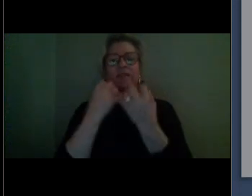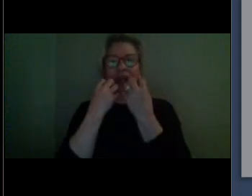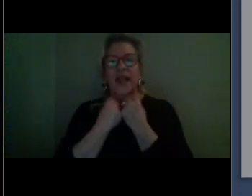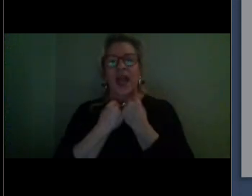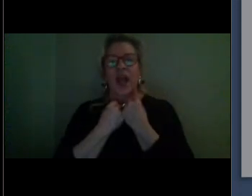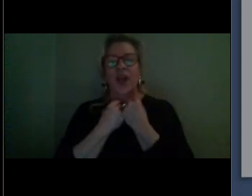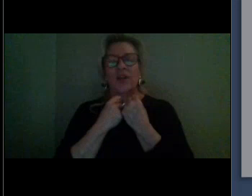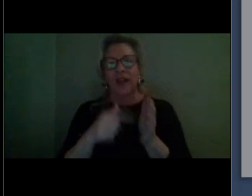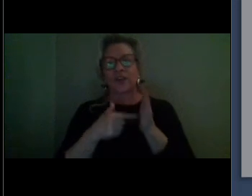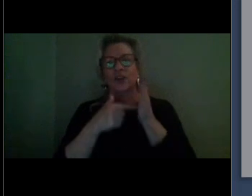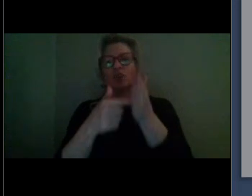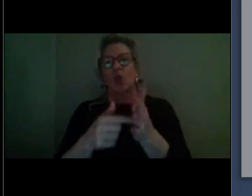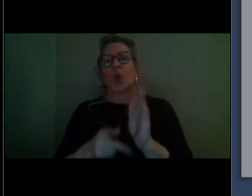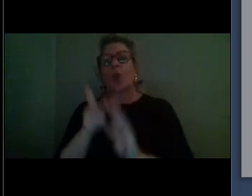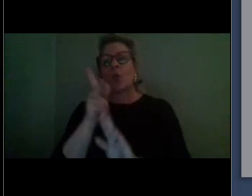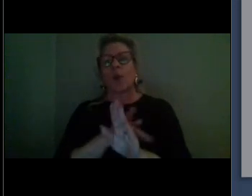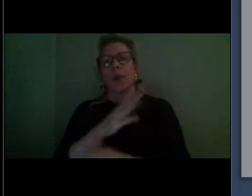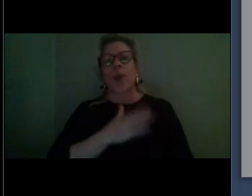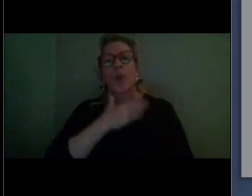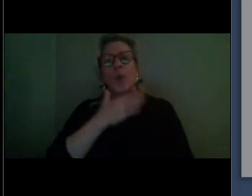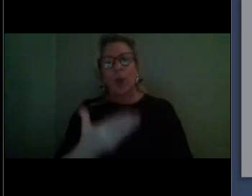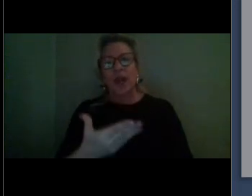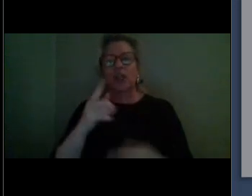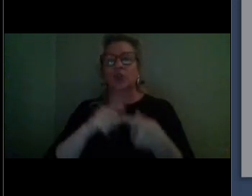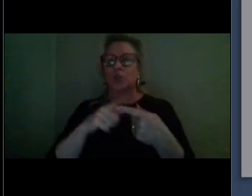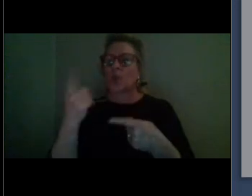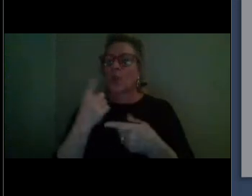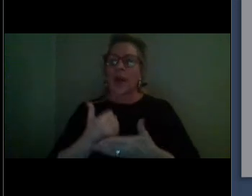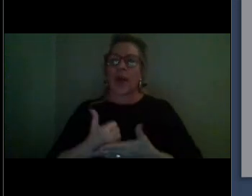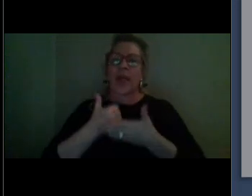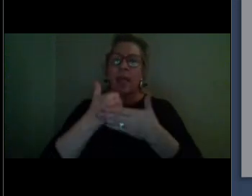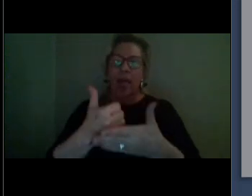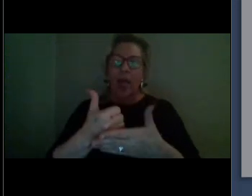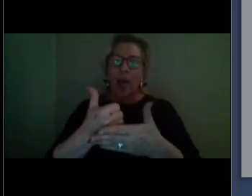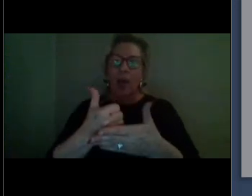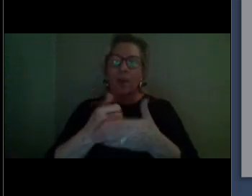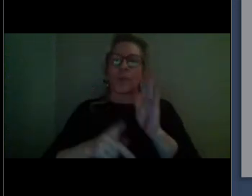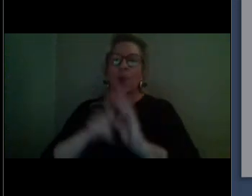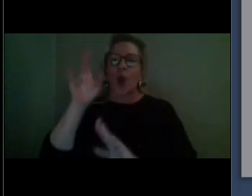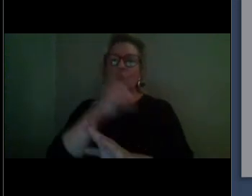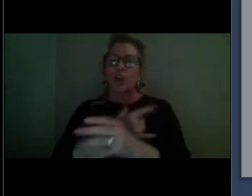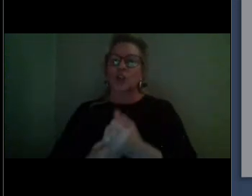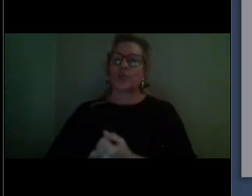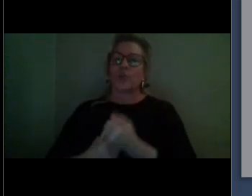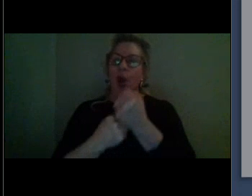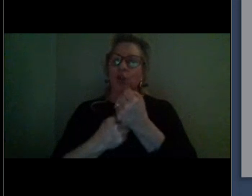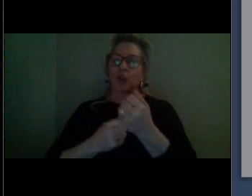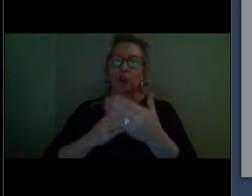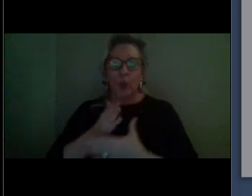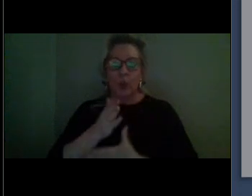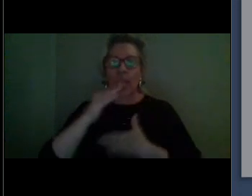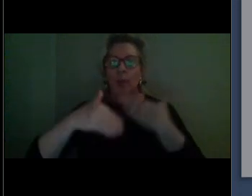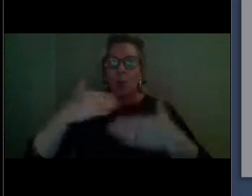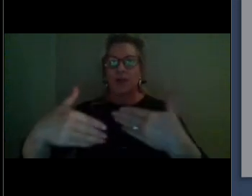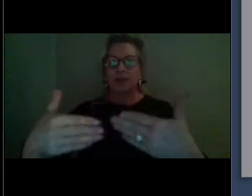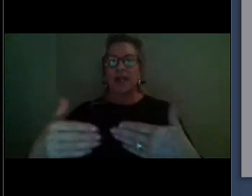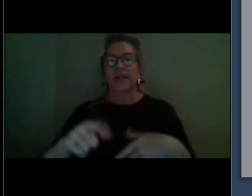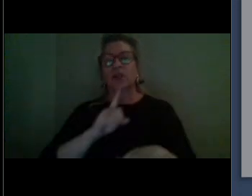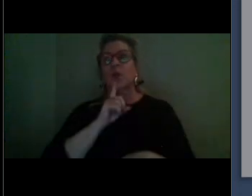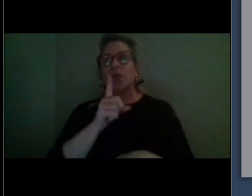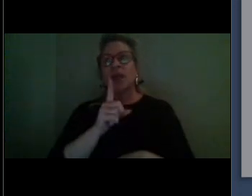into this program and their willingness to assist project sponsors throughout the process. This